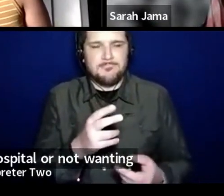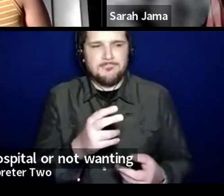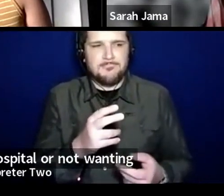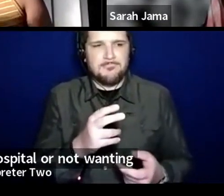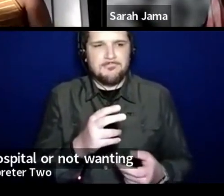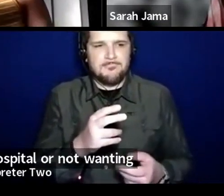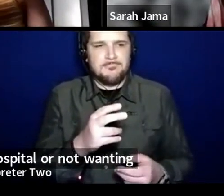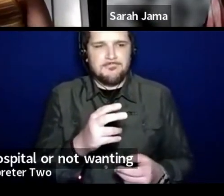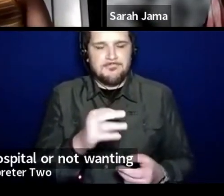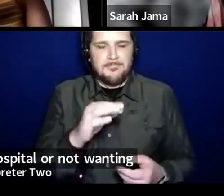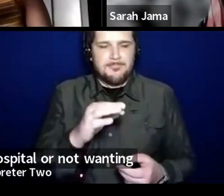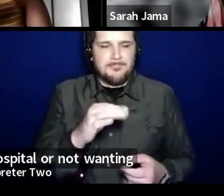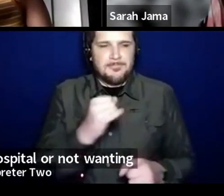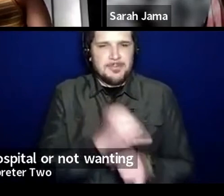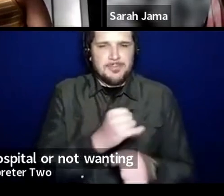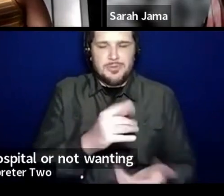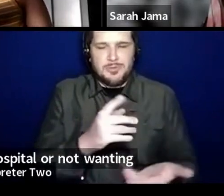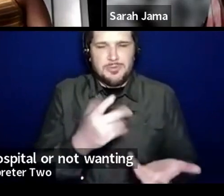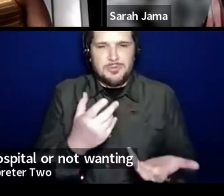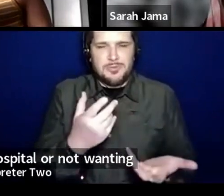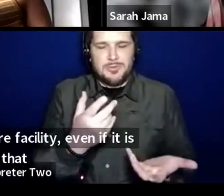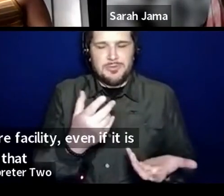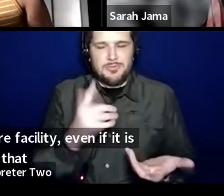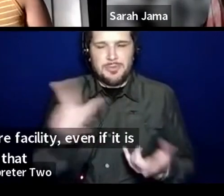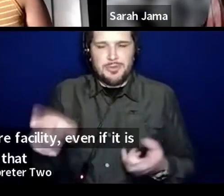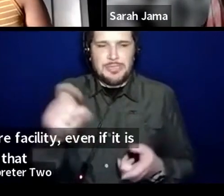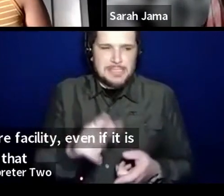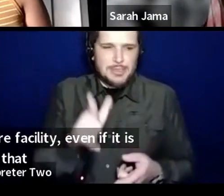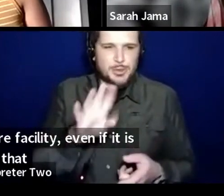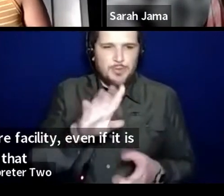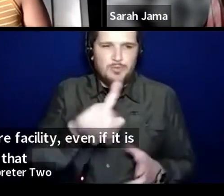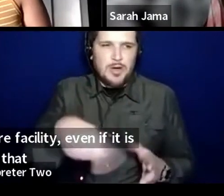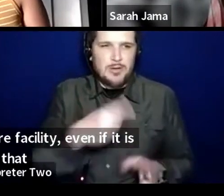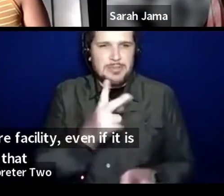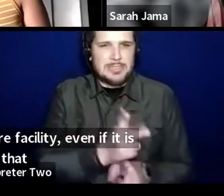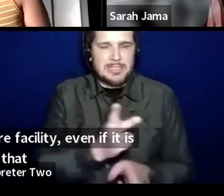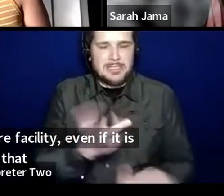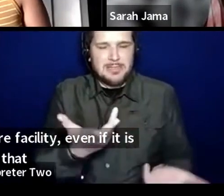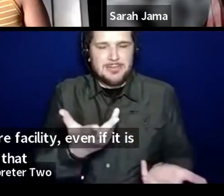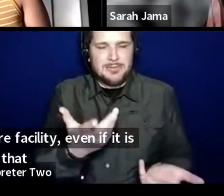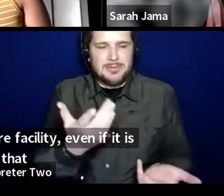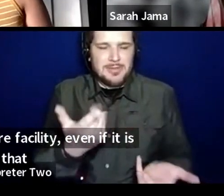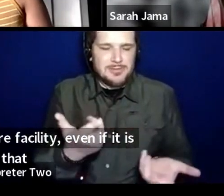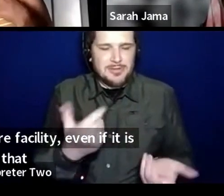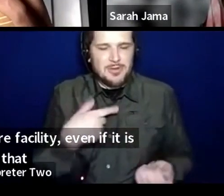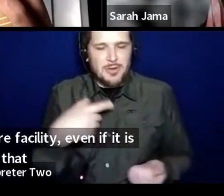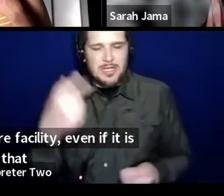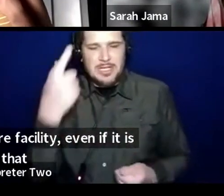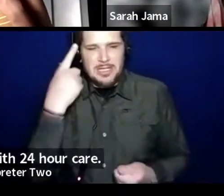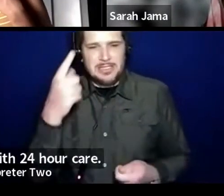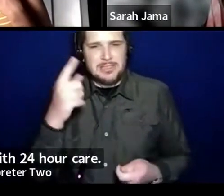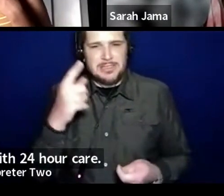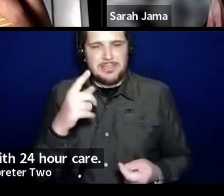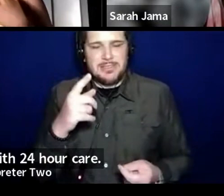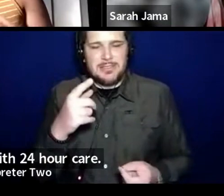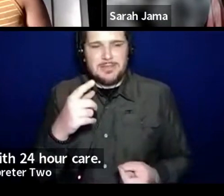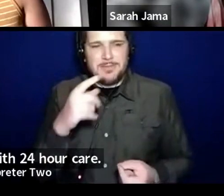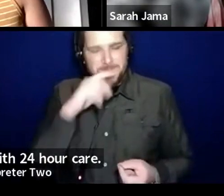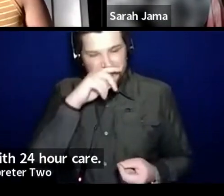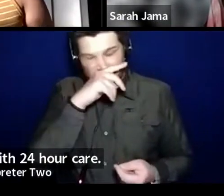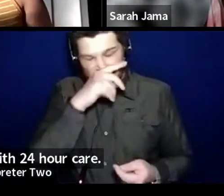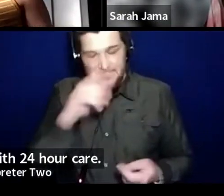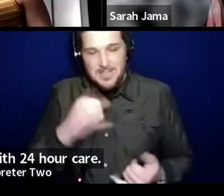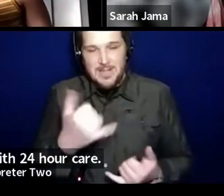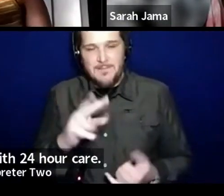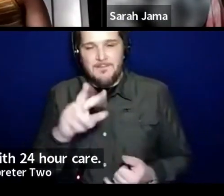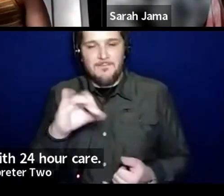care. And so I think like the exposition of how violent institutions are